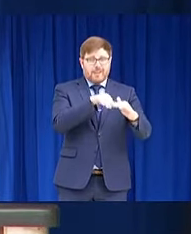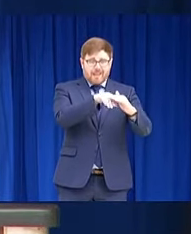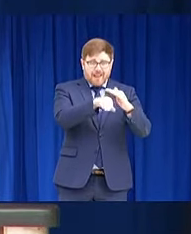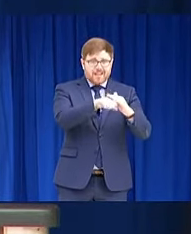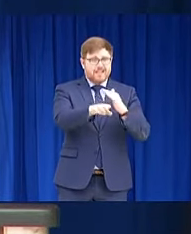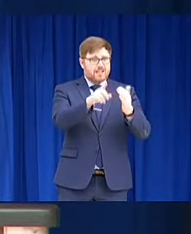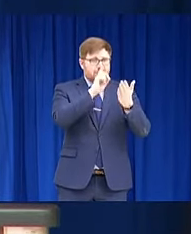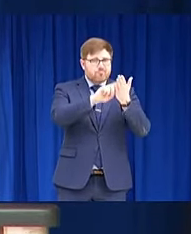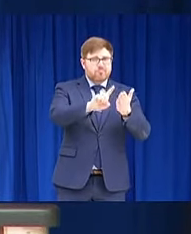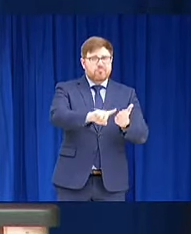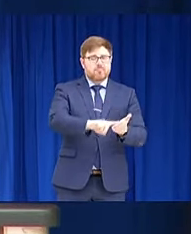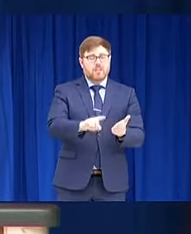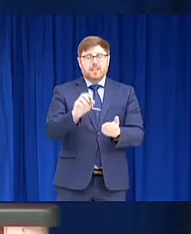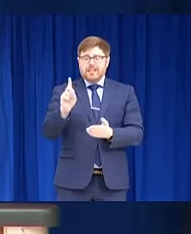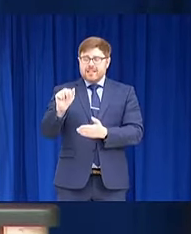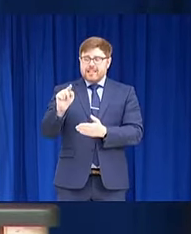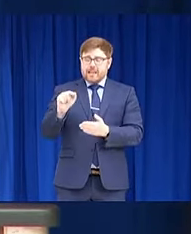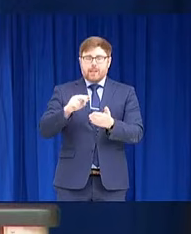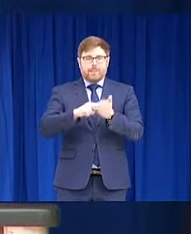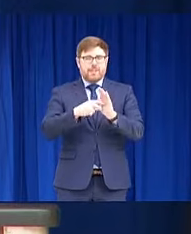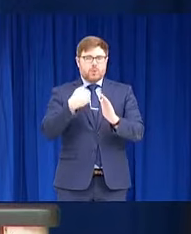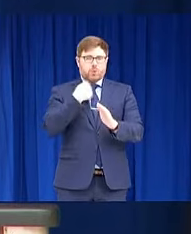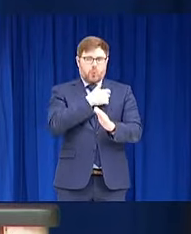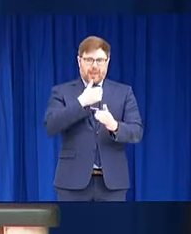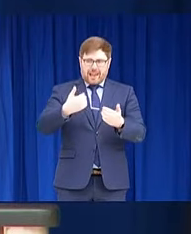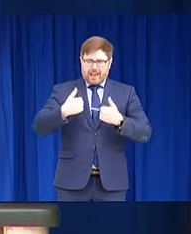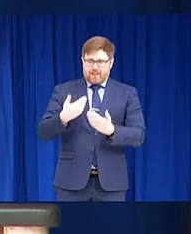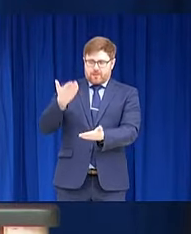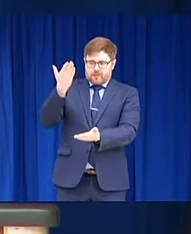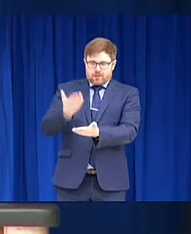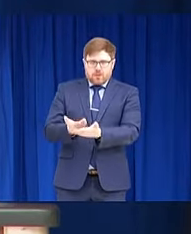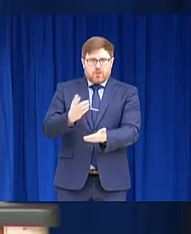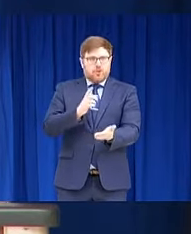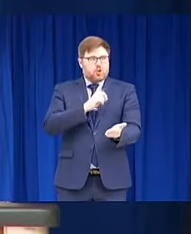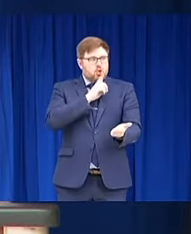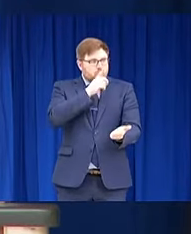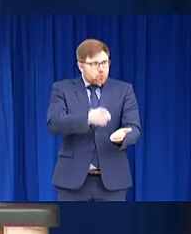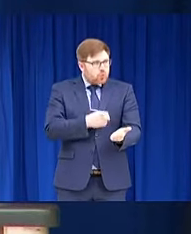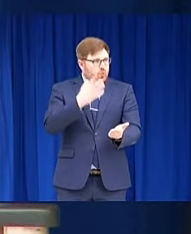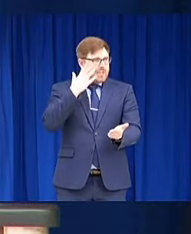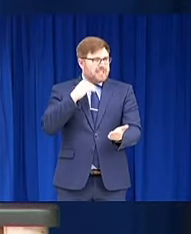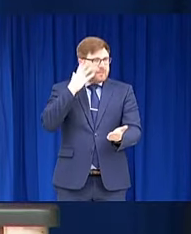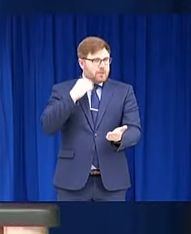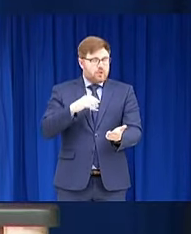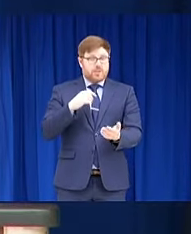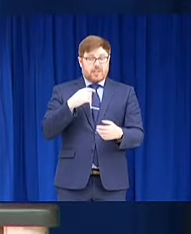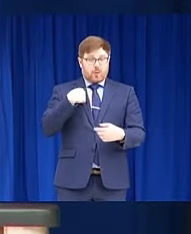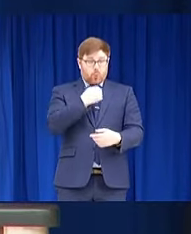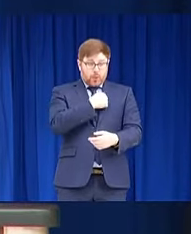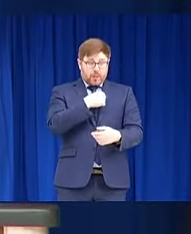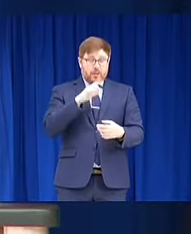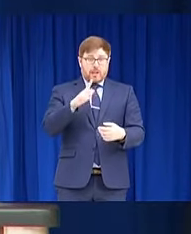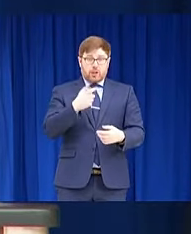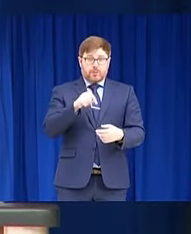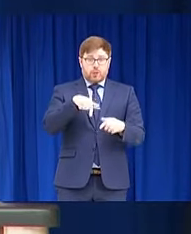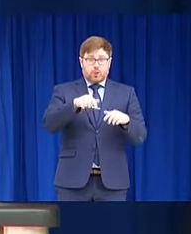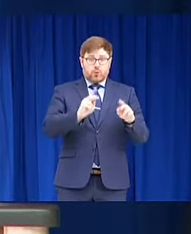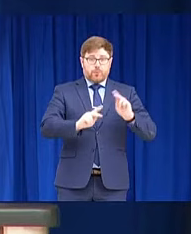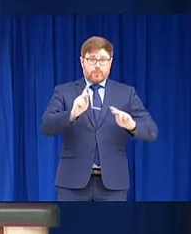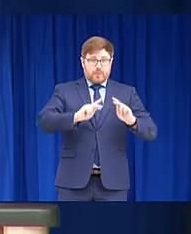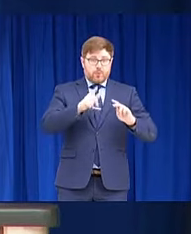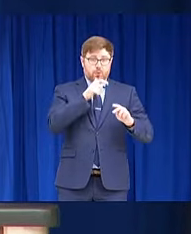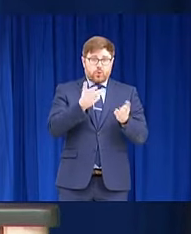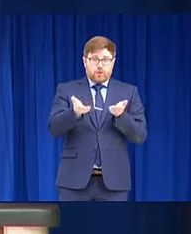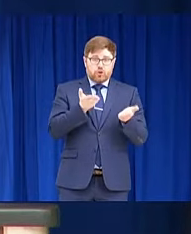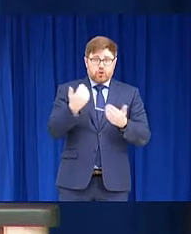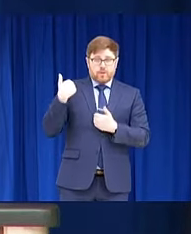means truth and understanding. Data means putting our lived experiences as LGBTQ warfighters into an objective, analytic